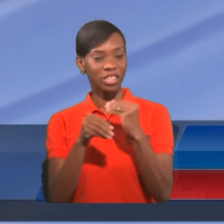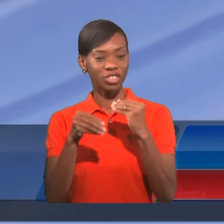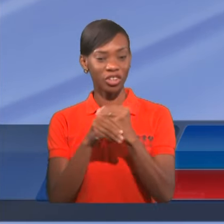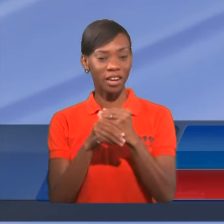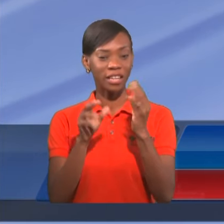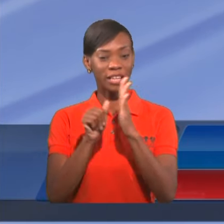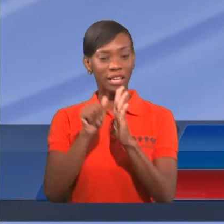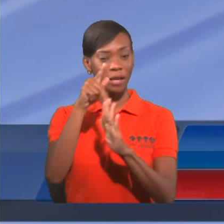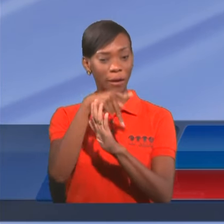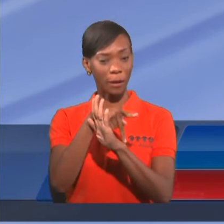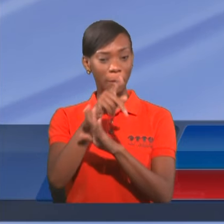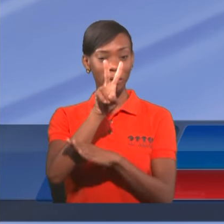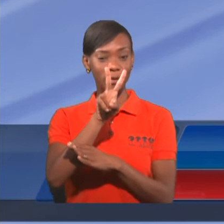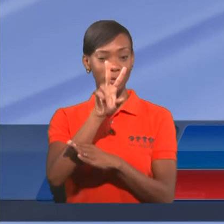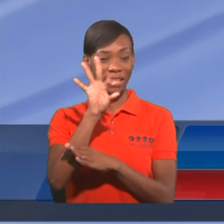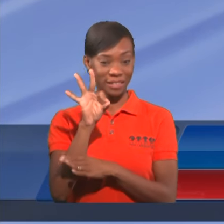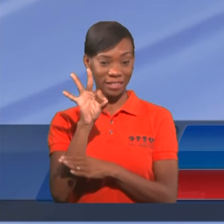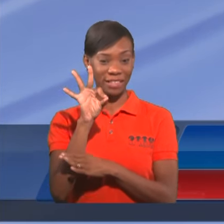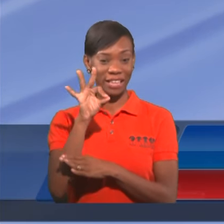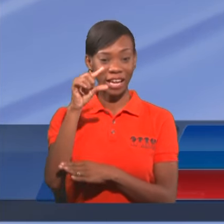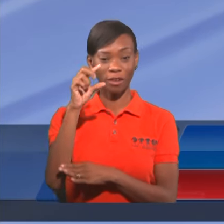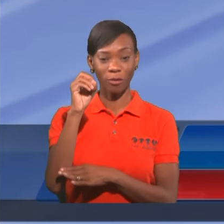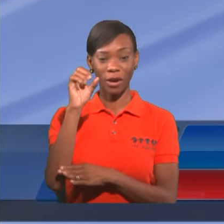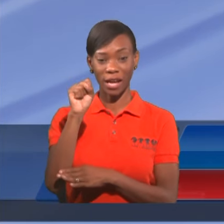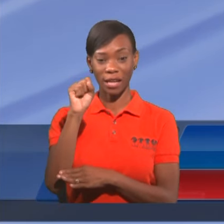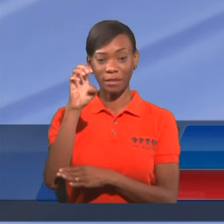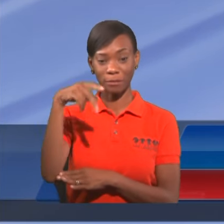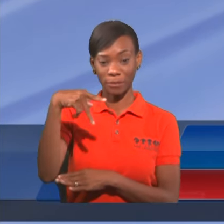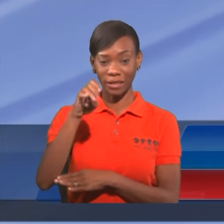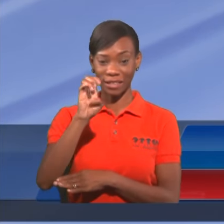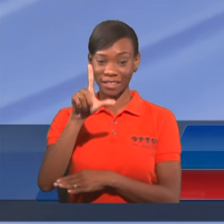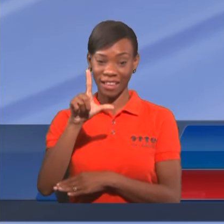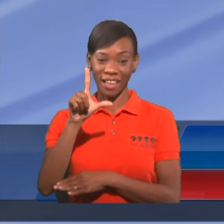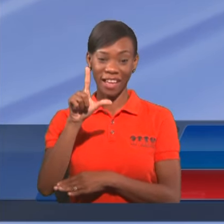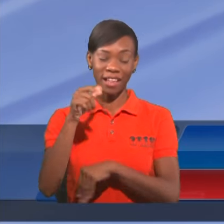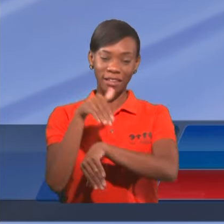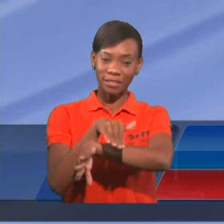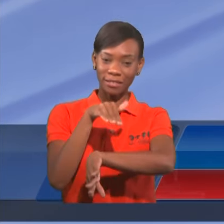29th and a Junior Calypso competition tomorrow, Thursday. The actual Borough Day is on April 30th.